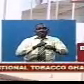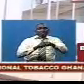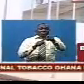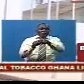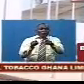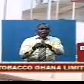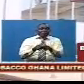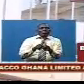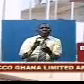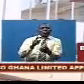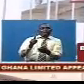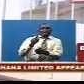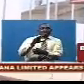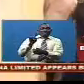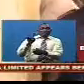owes the state